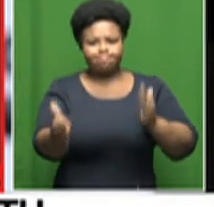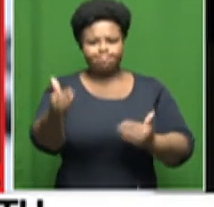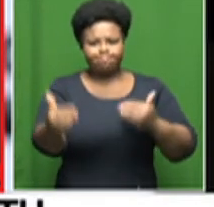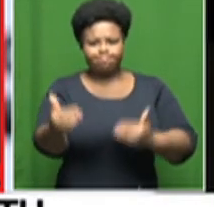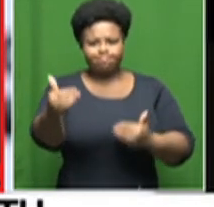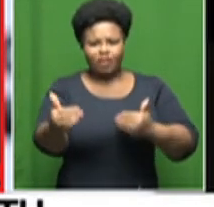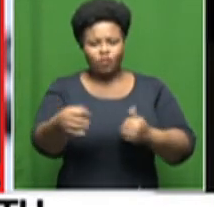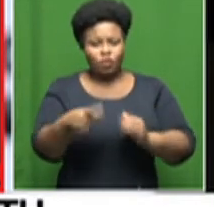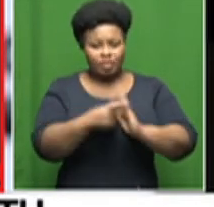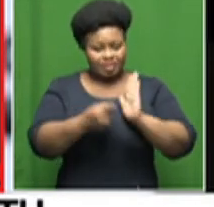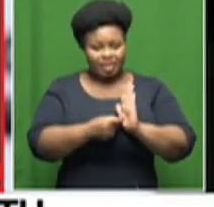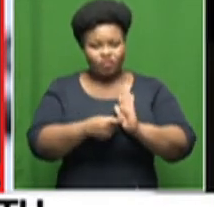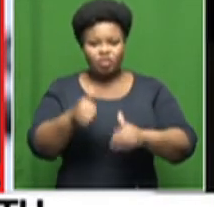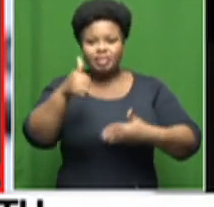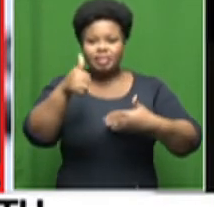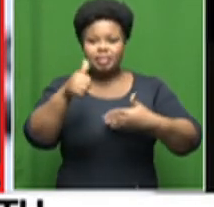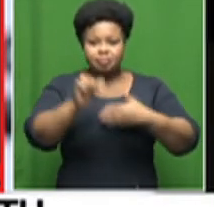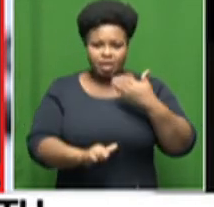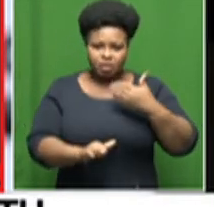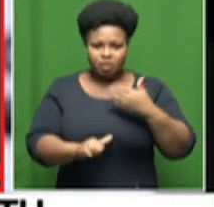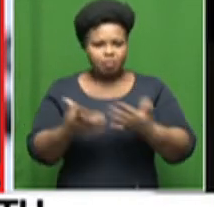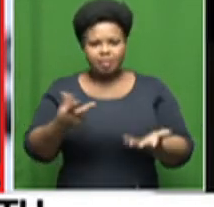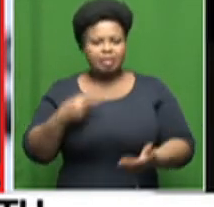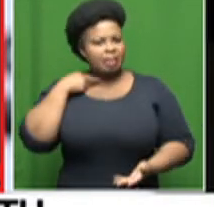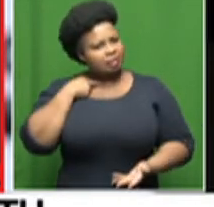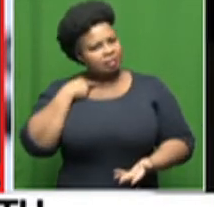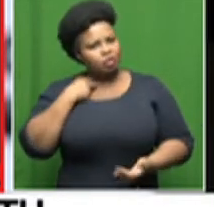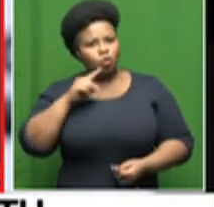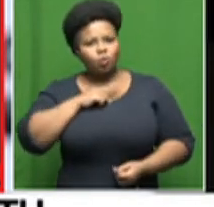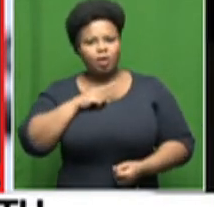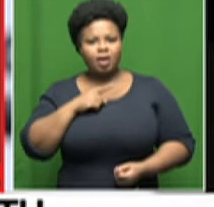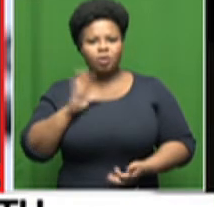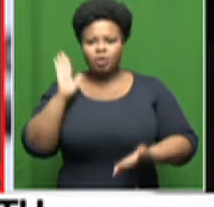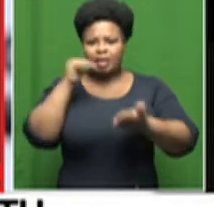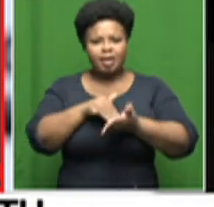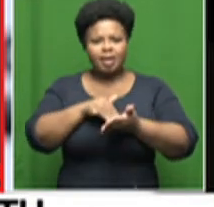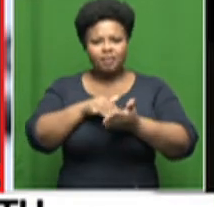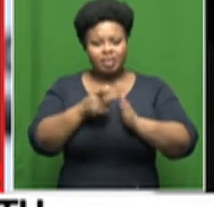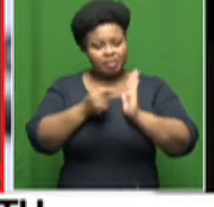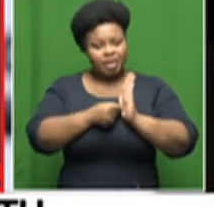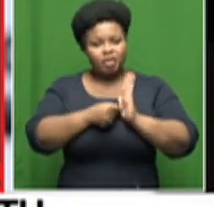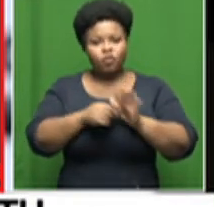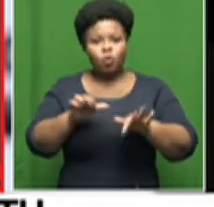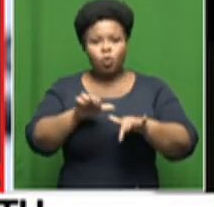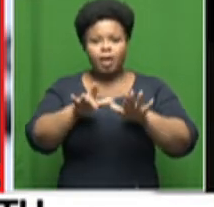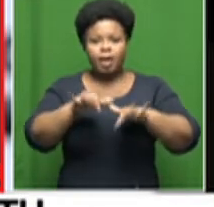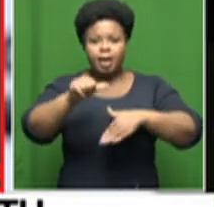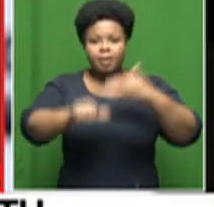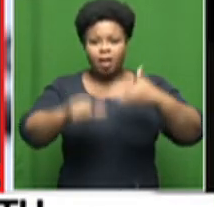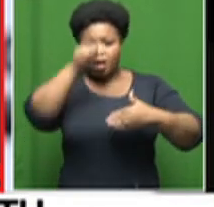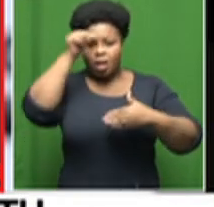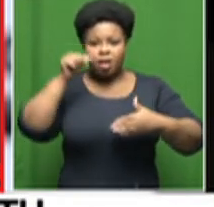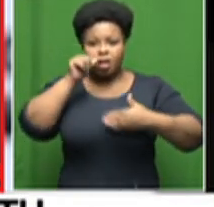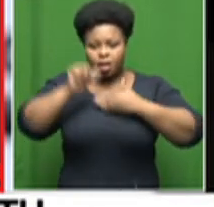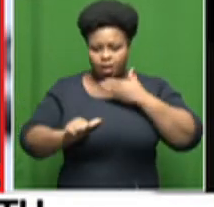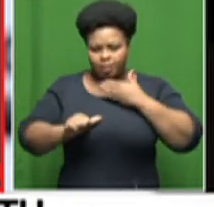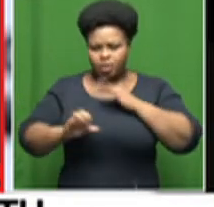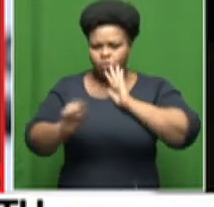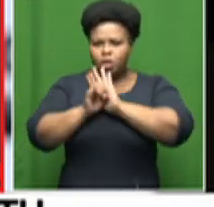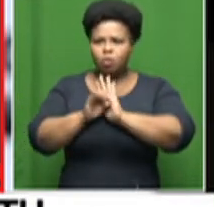6-month expiry date. Unfortunately, these vaccines came through with an expiry date in April, which we only identified